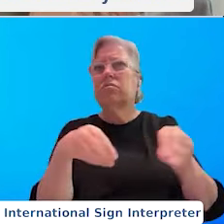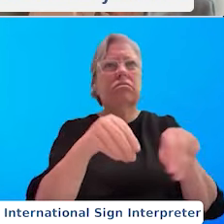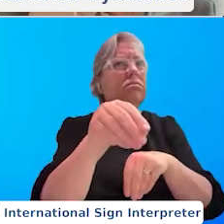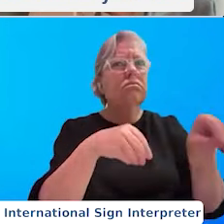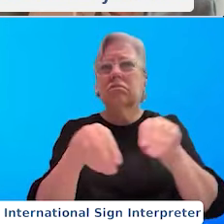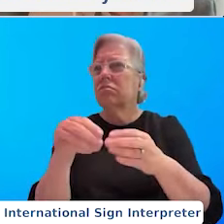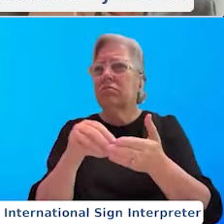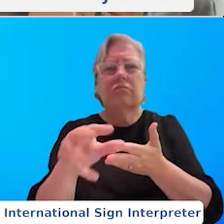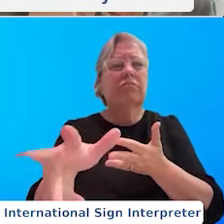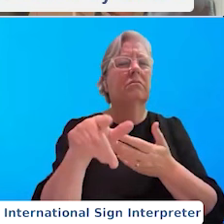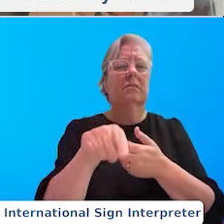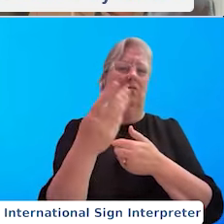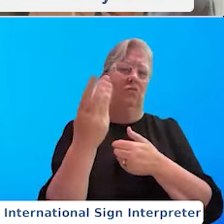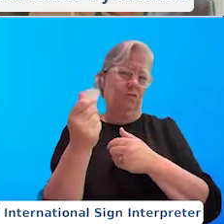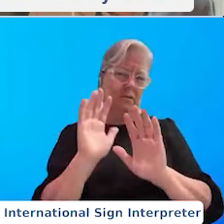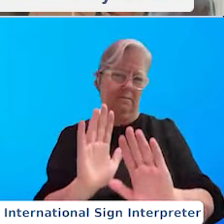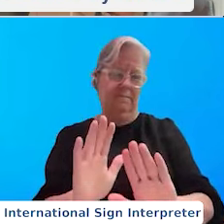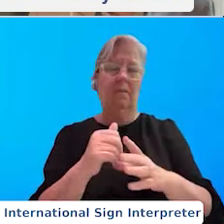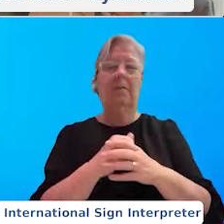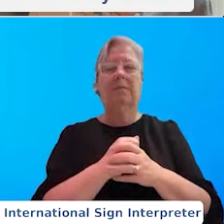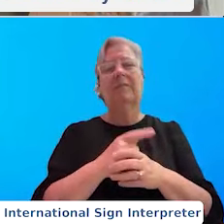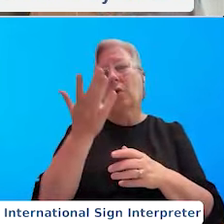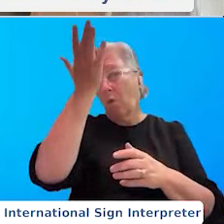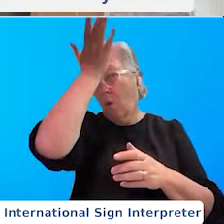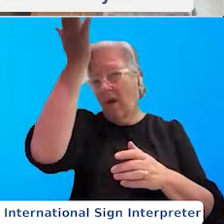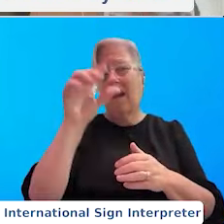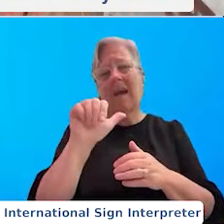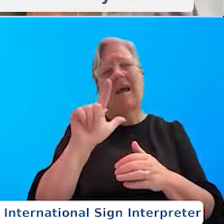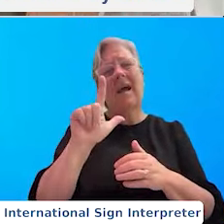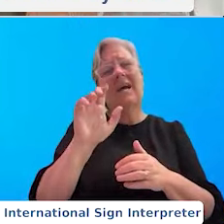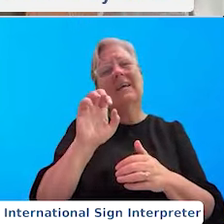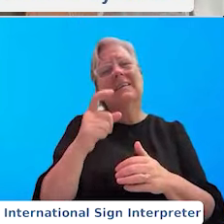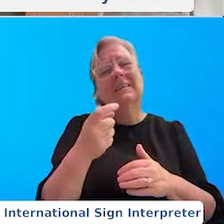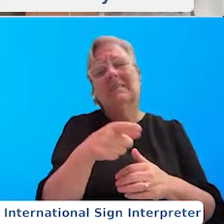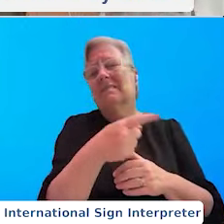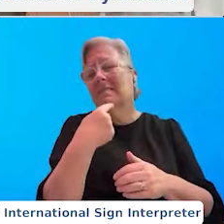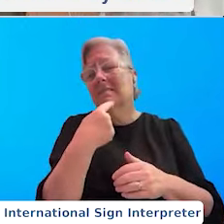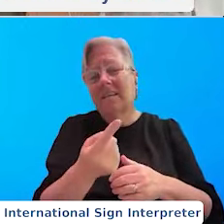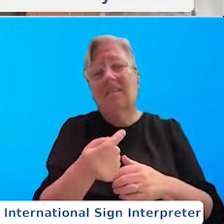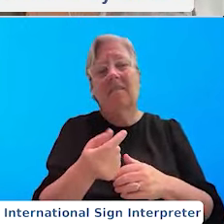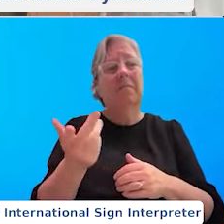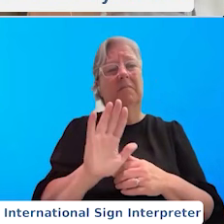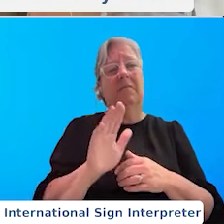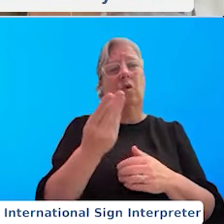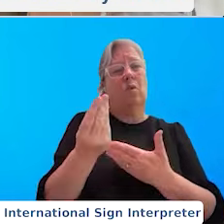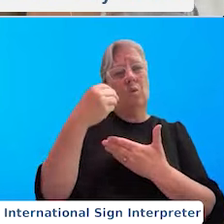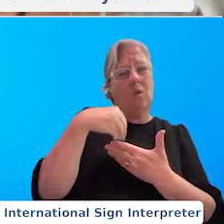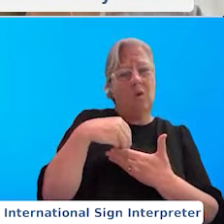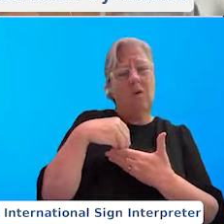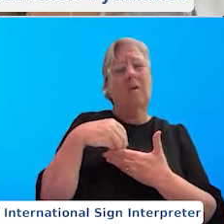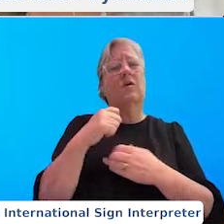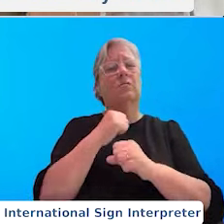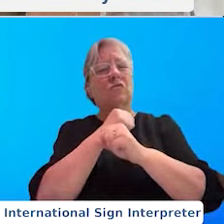GDP or more, those slightly higher spending countries, social protection is really the main driver of that, and is the